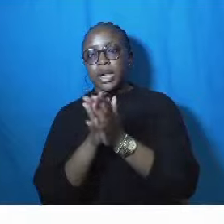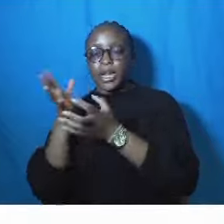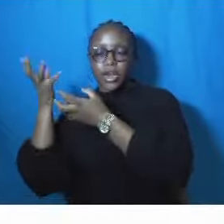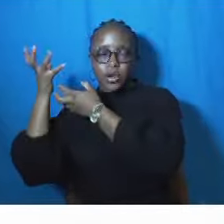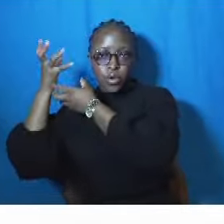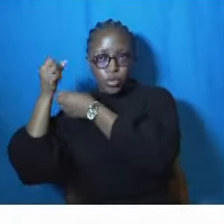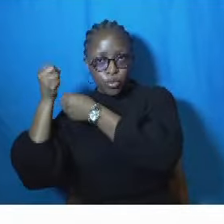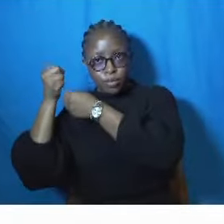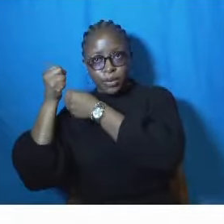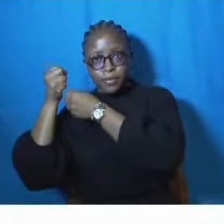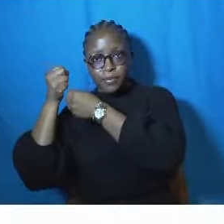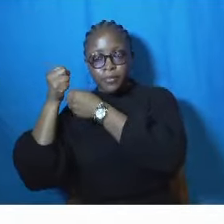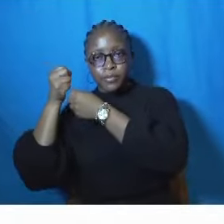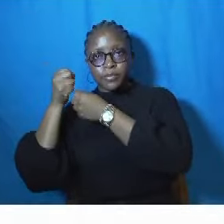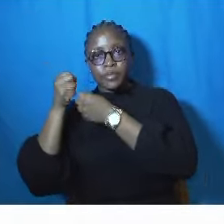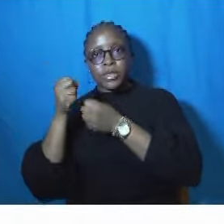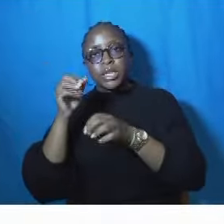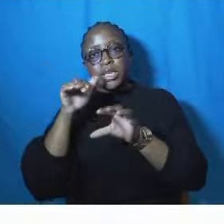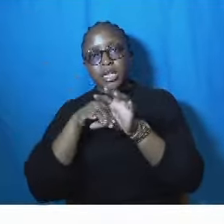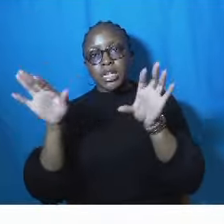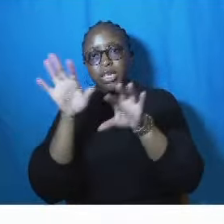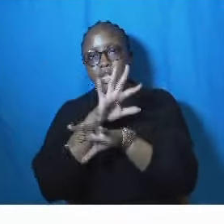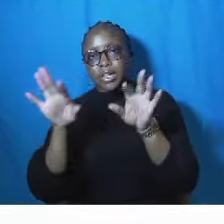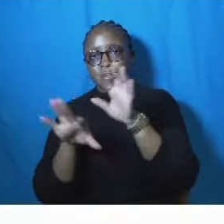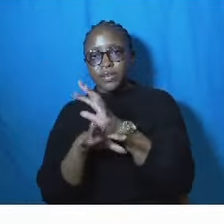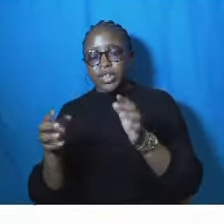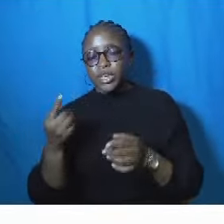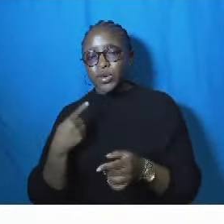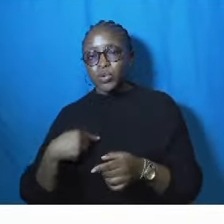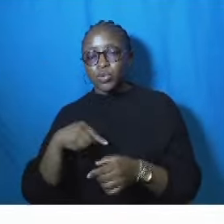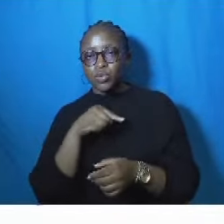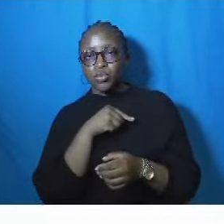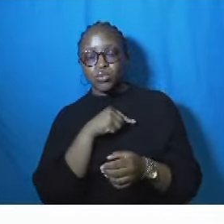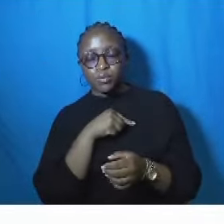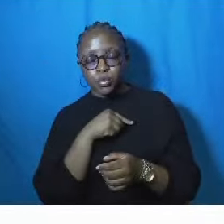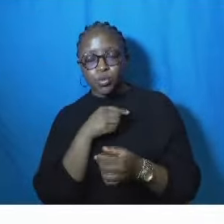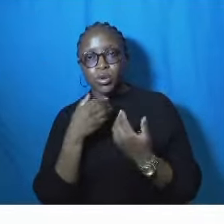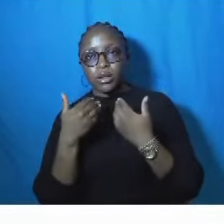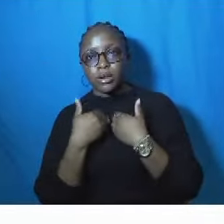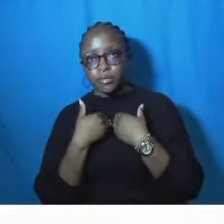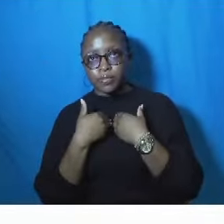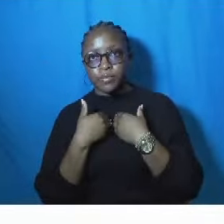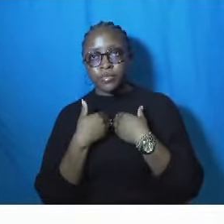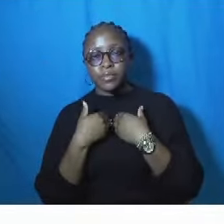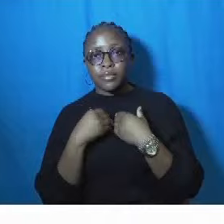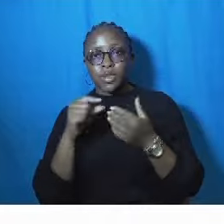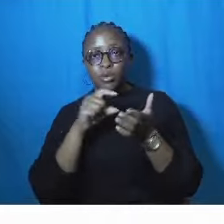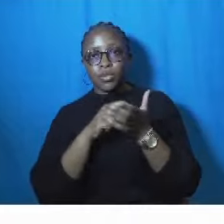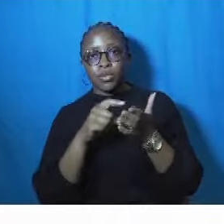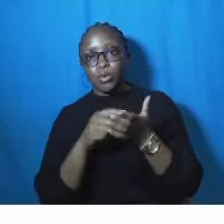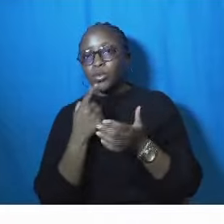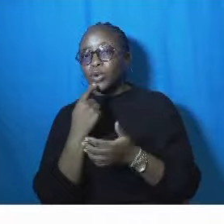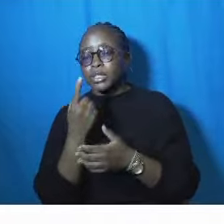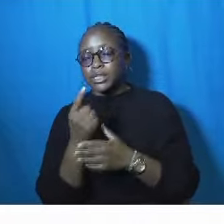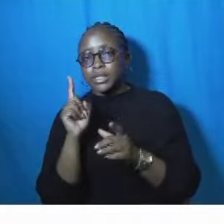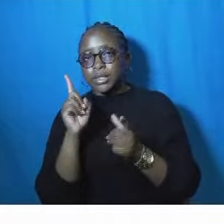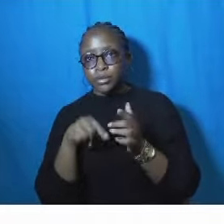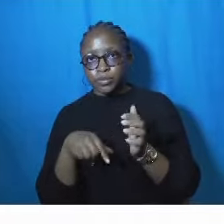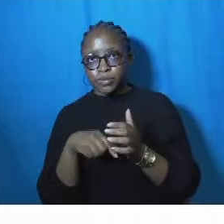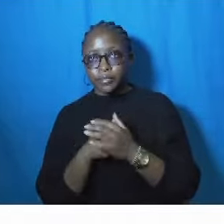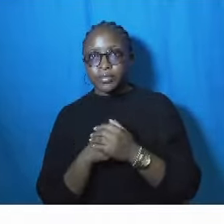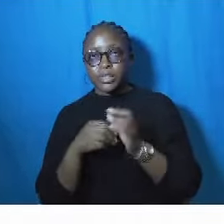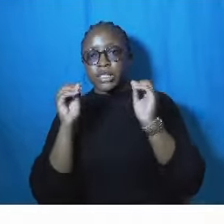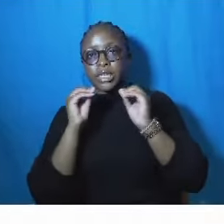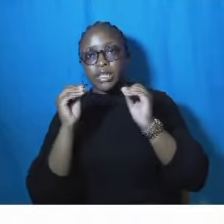that we go through. So the scriptures of old, Paul says, were given for teaching and guidance